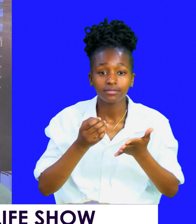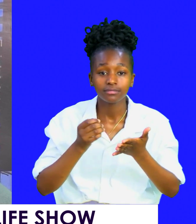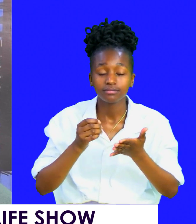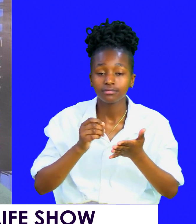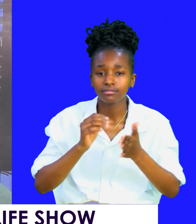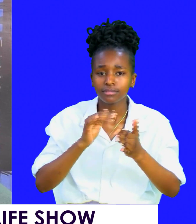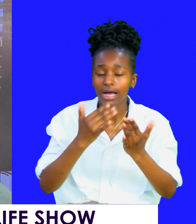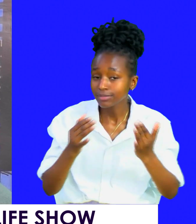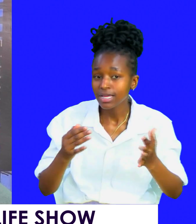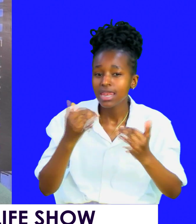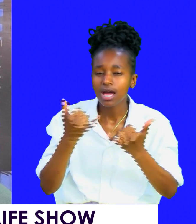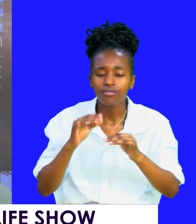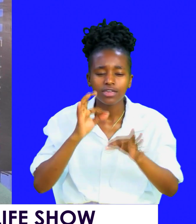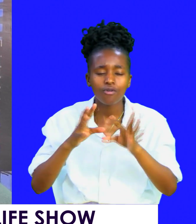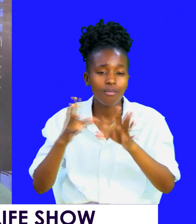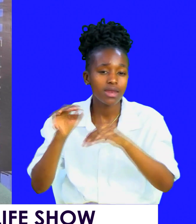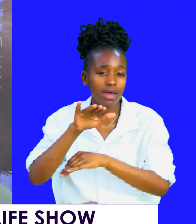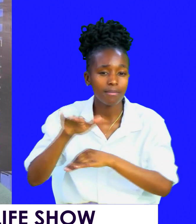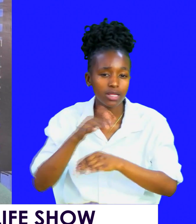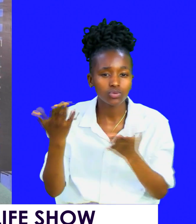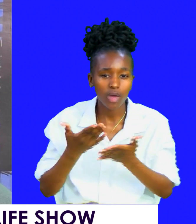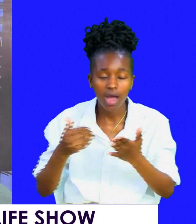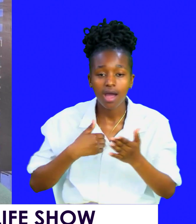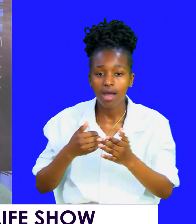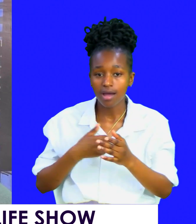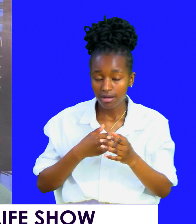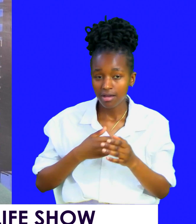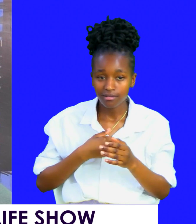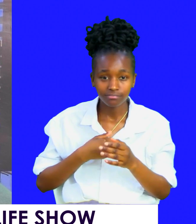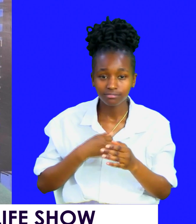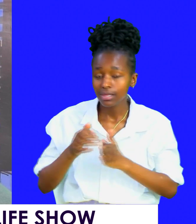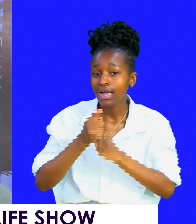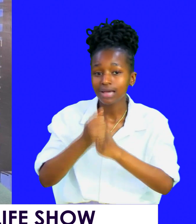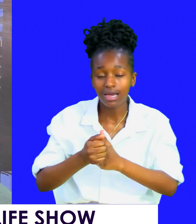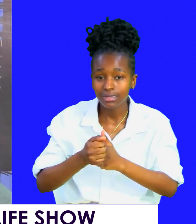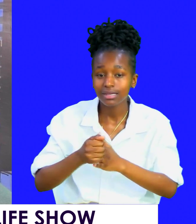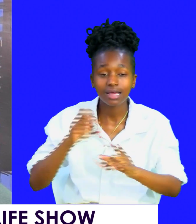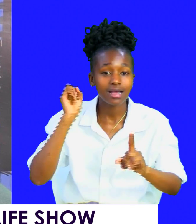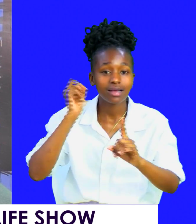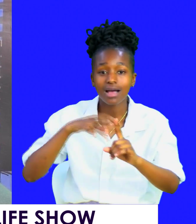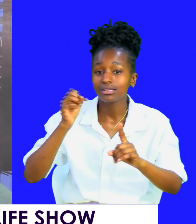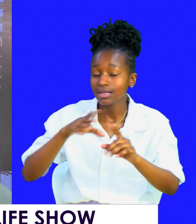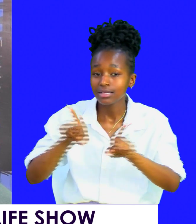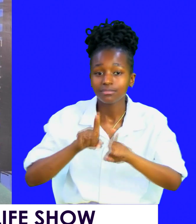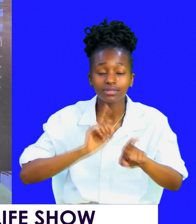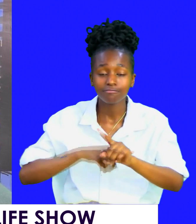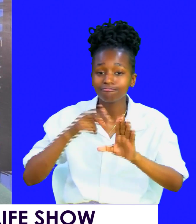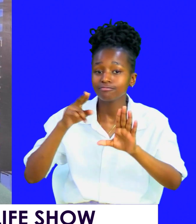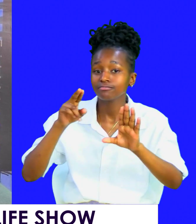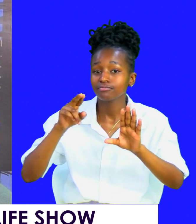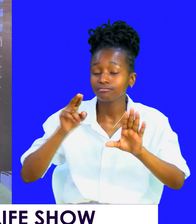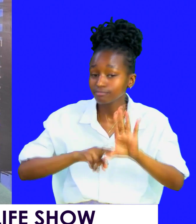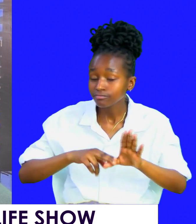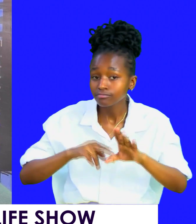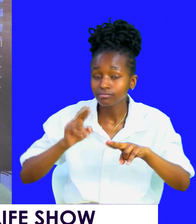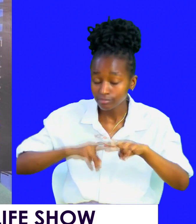you're getting counsel, you are going for guidance and counseling or sitting under a counselor. When I see you